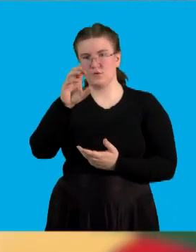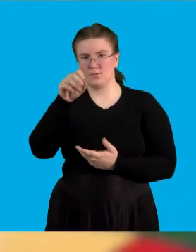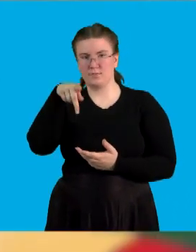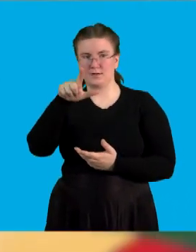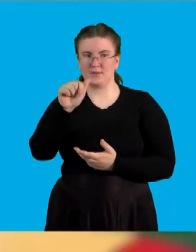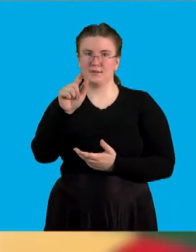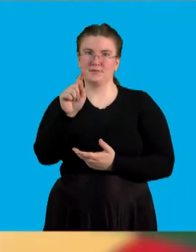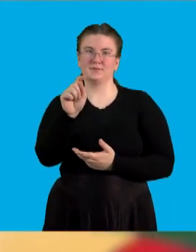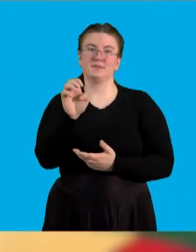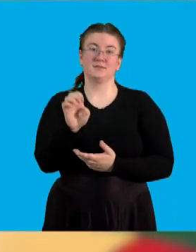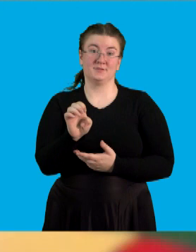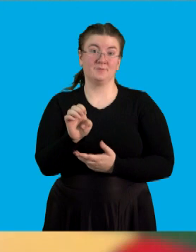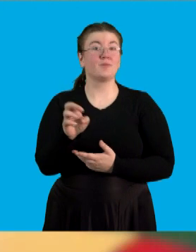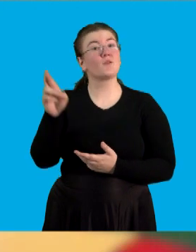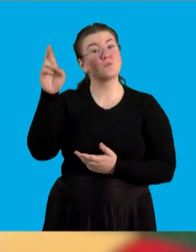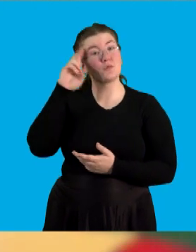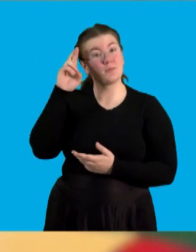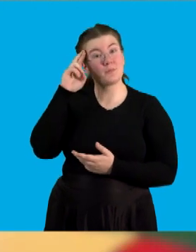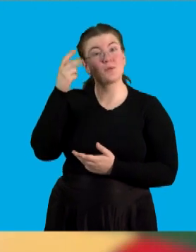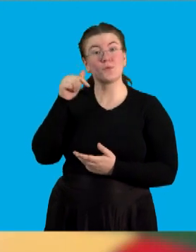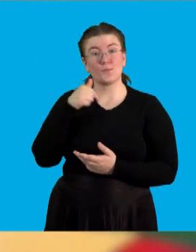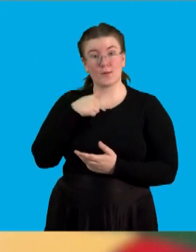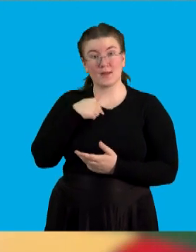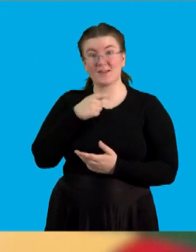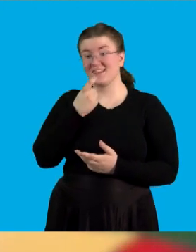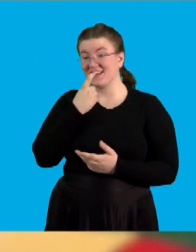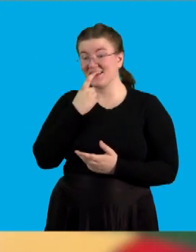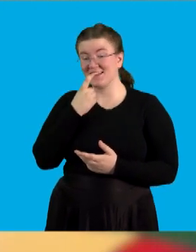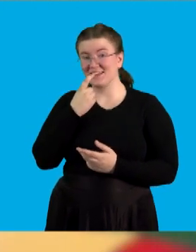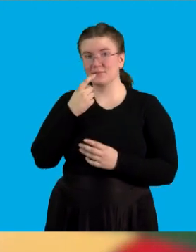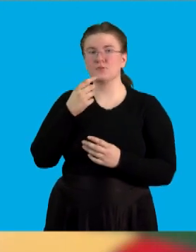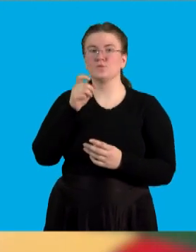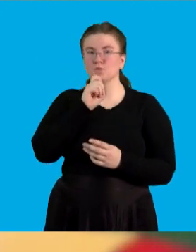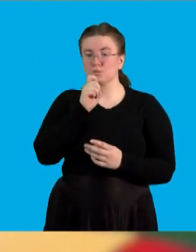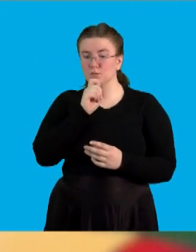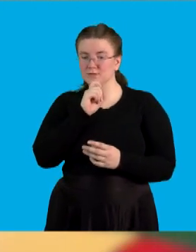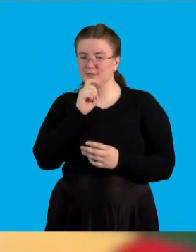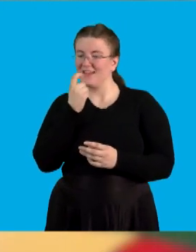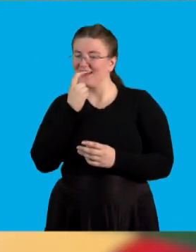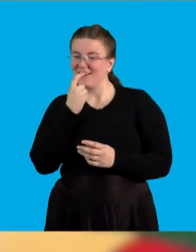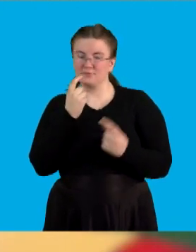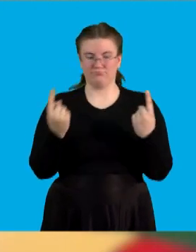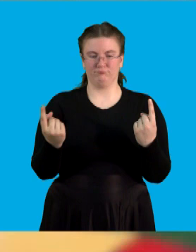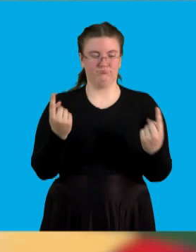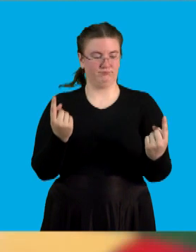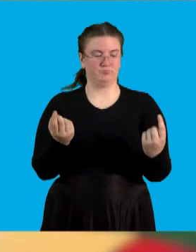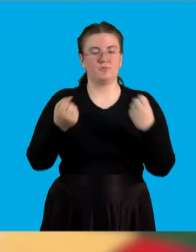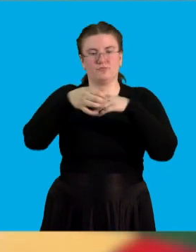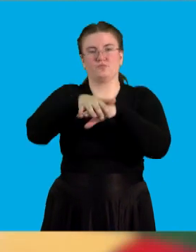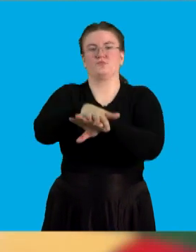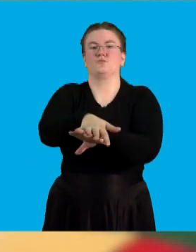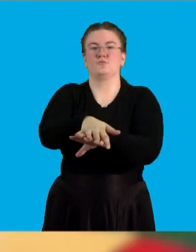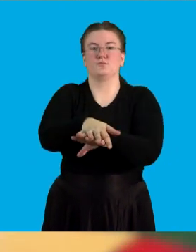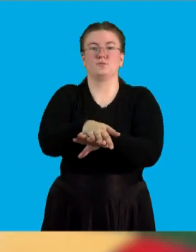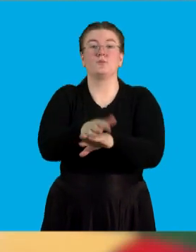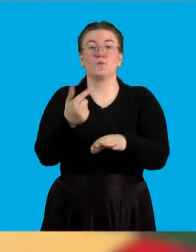electroplate it. Remember, this electroplating is the coating of this particular metal with another metal of desirable characteristics.